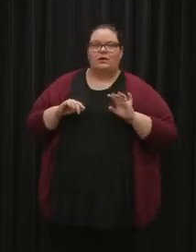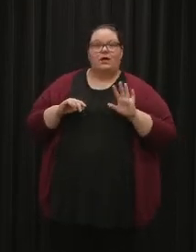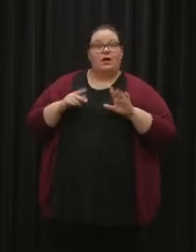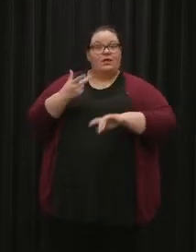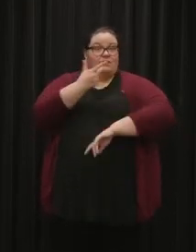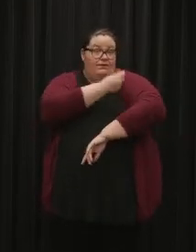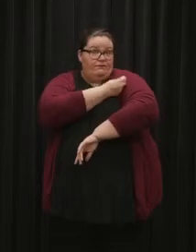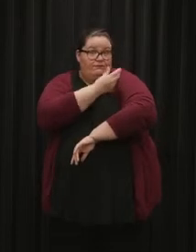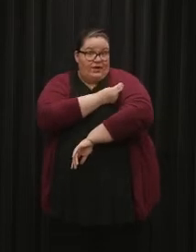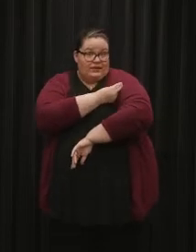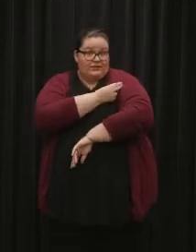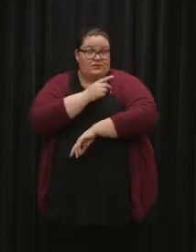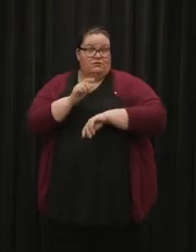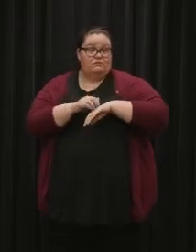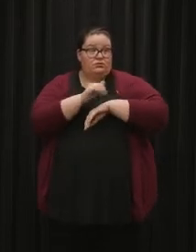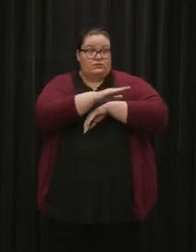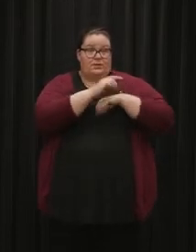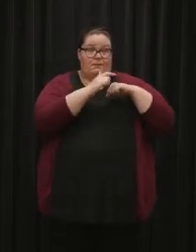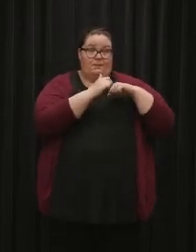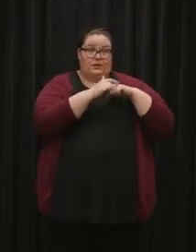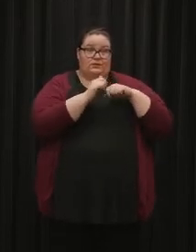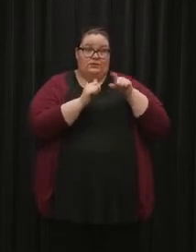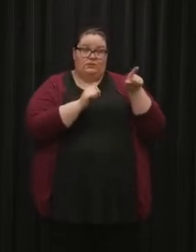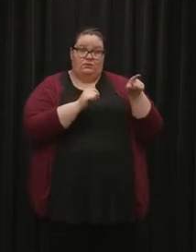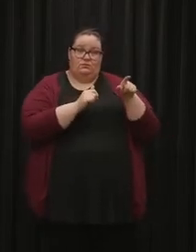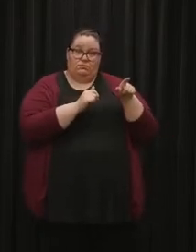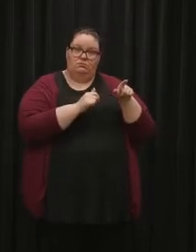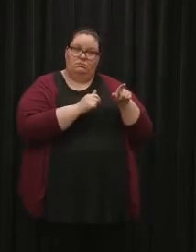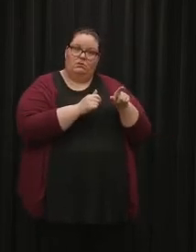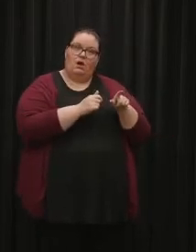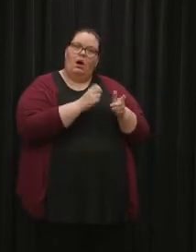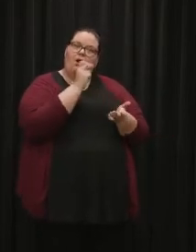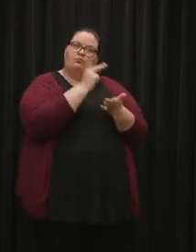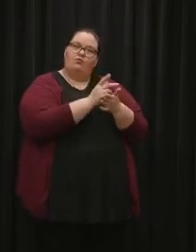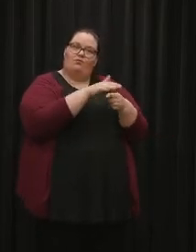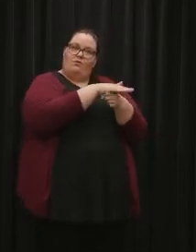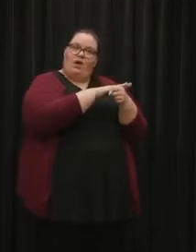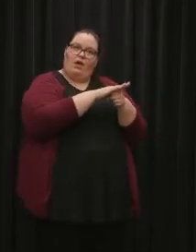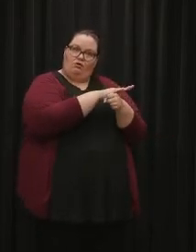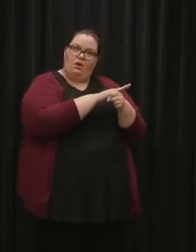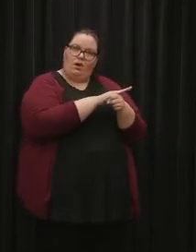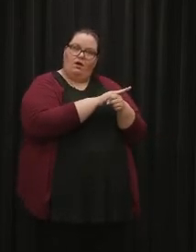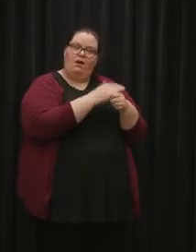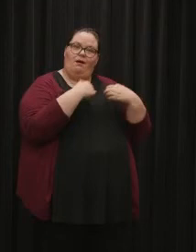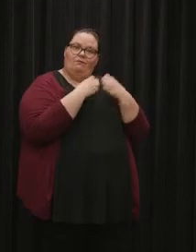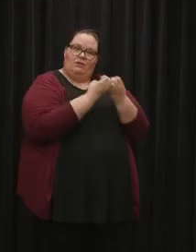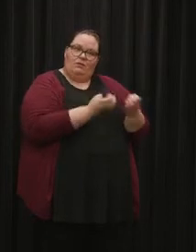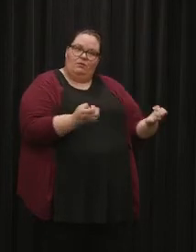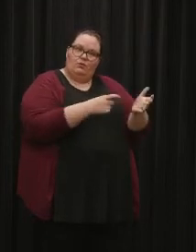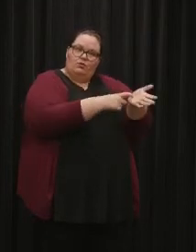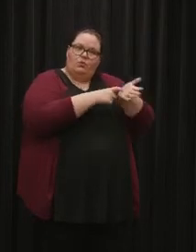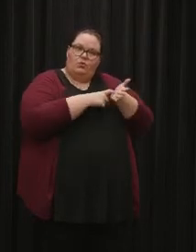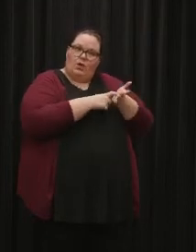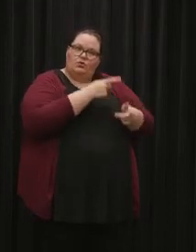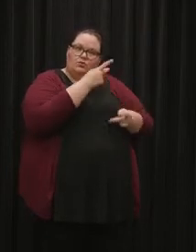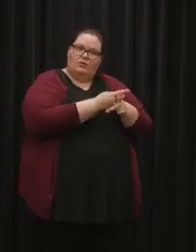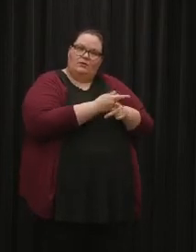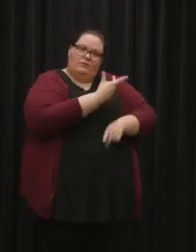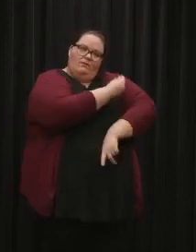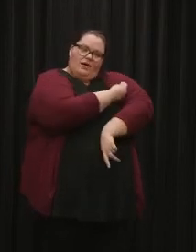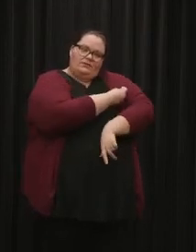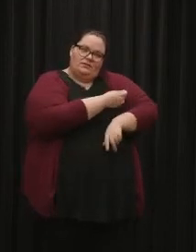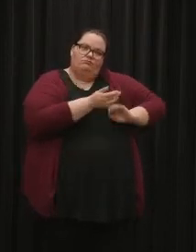the vaccine doses going to Moncton will be stored at an approved site identified by staff and has equipment and the capacity to store the